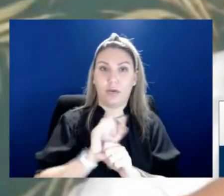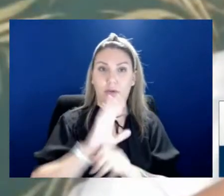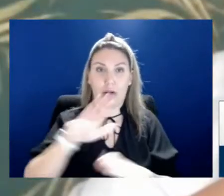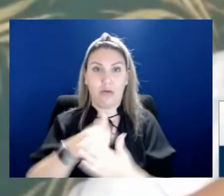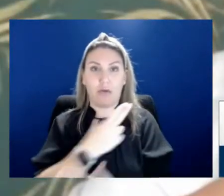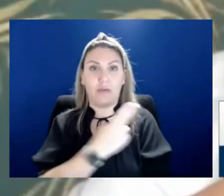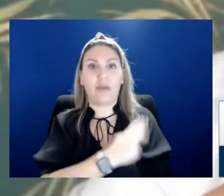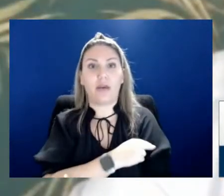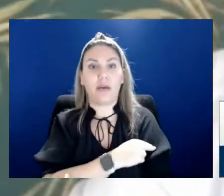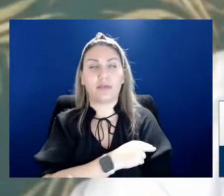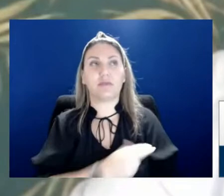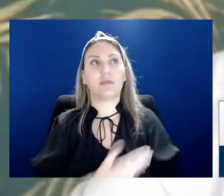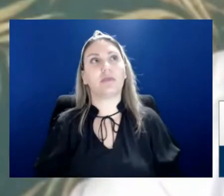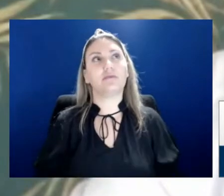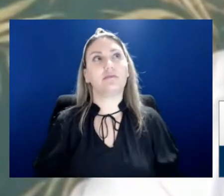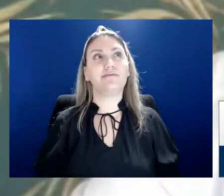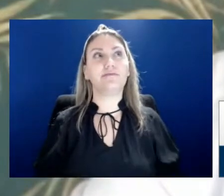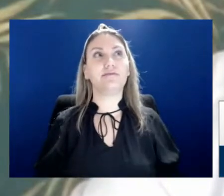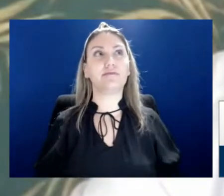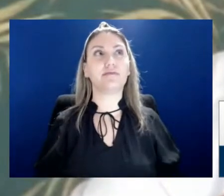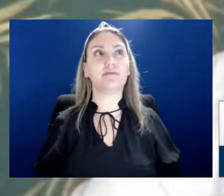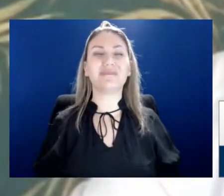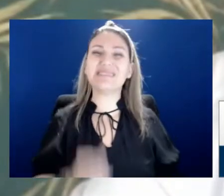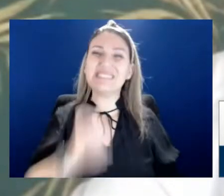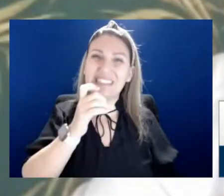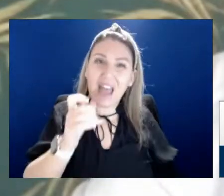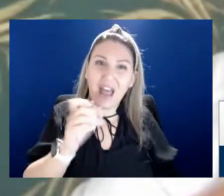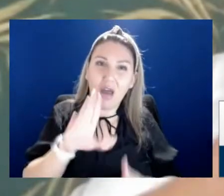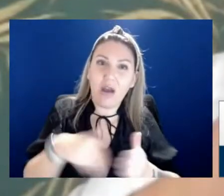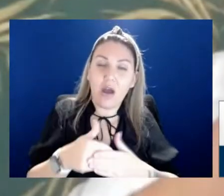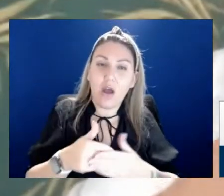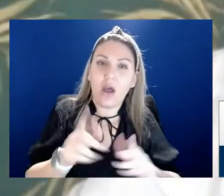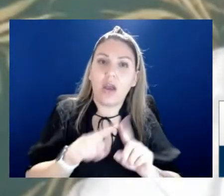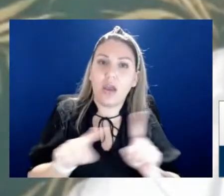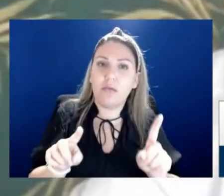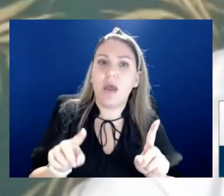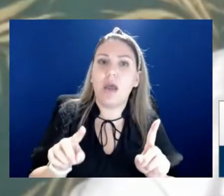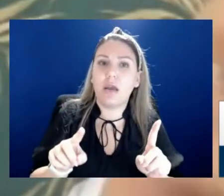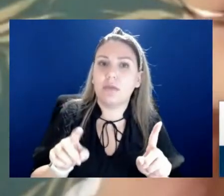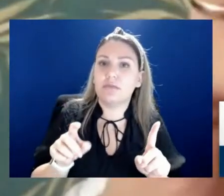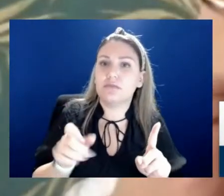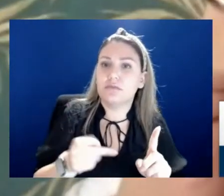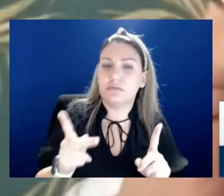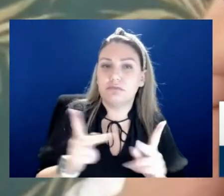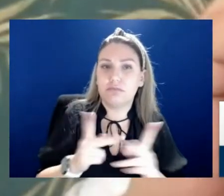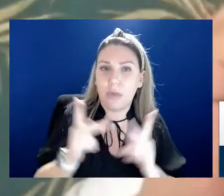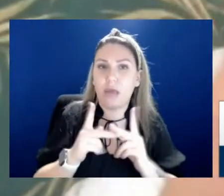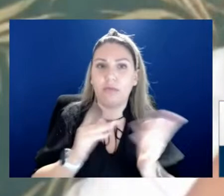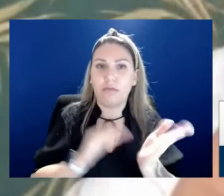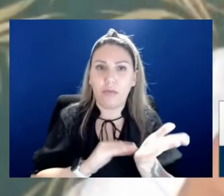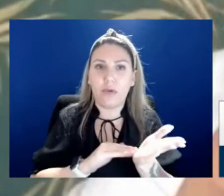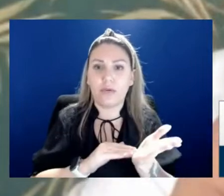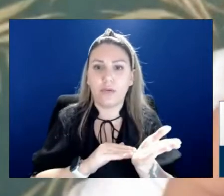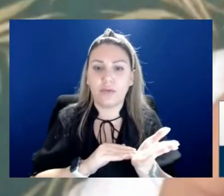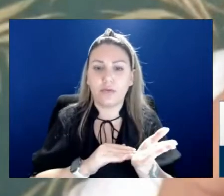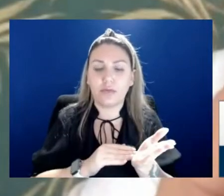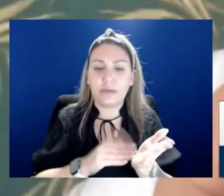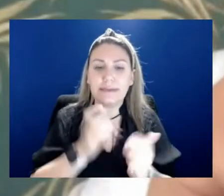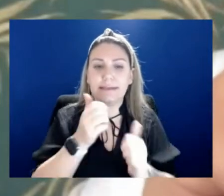probably not all, but in some polyclinic work the doctors in